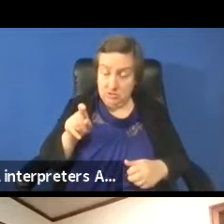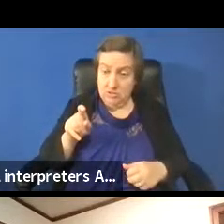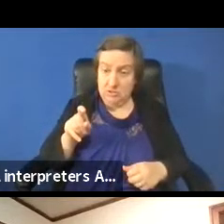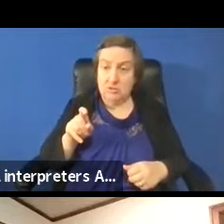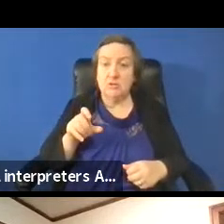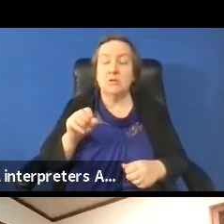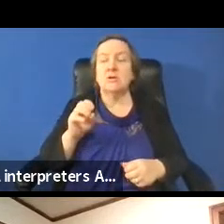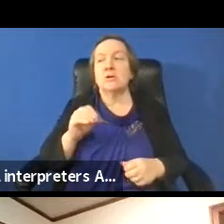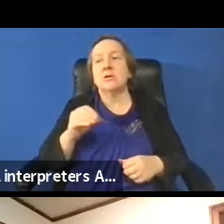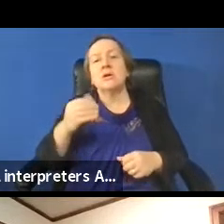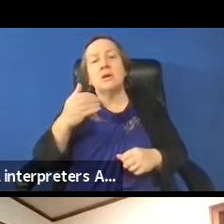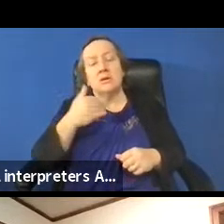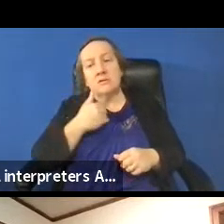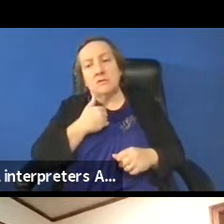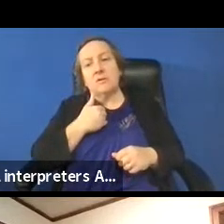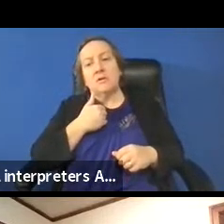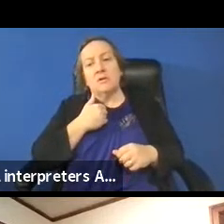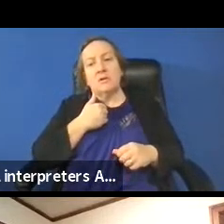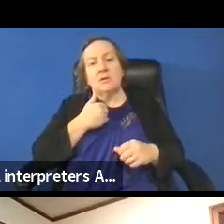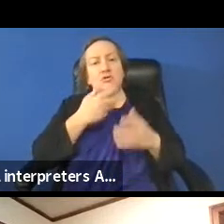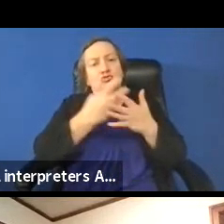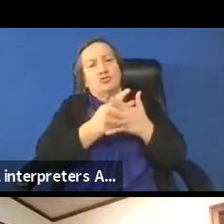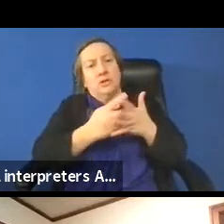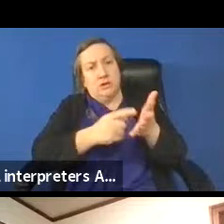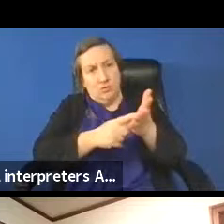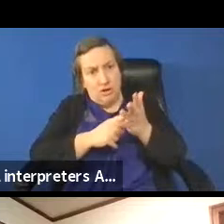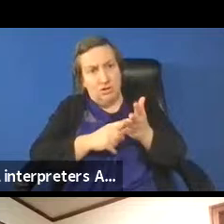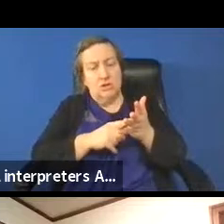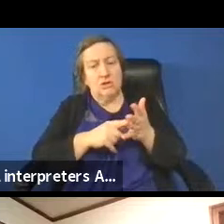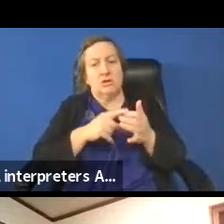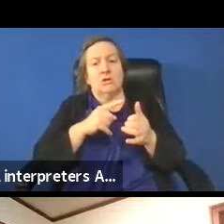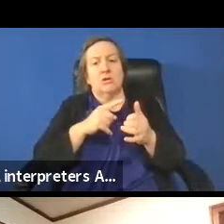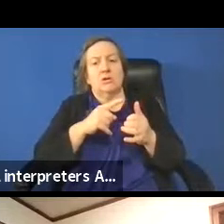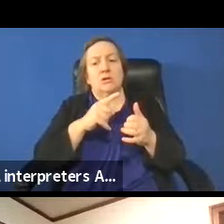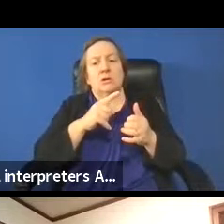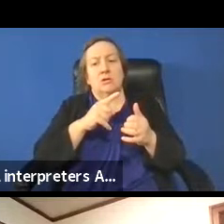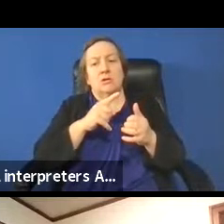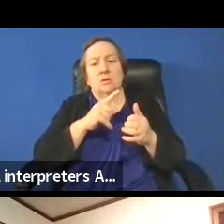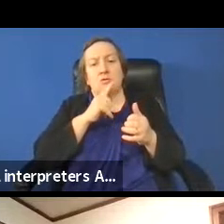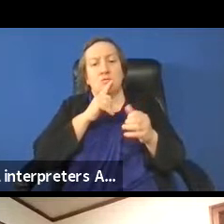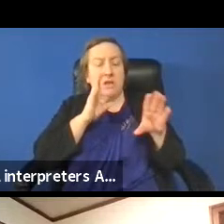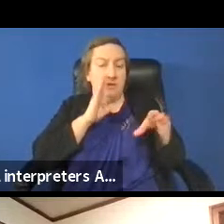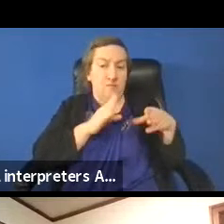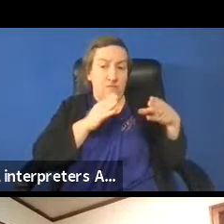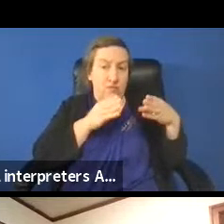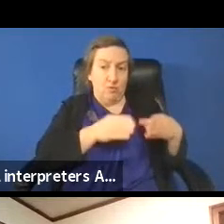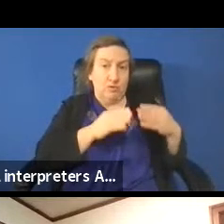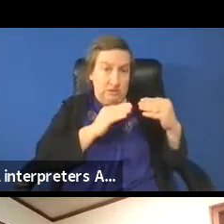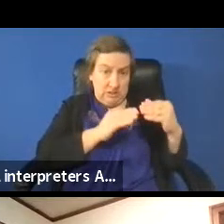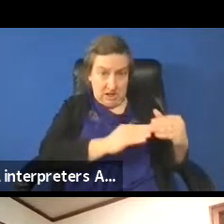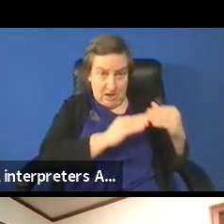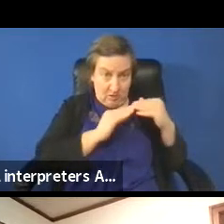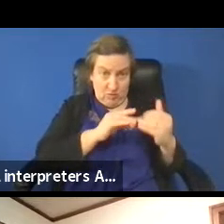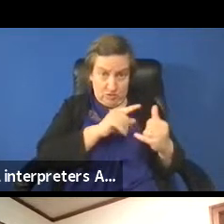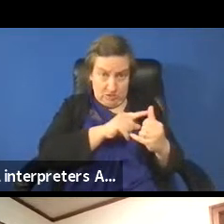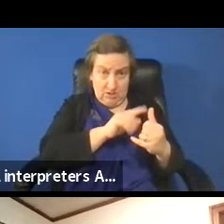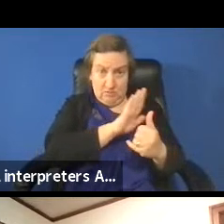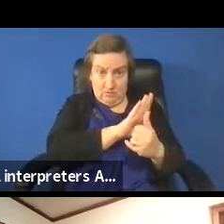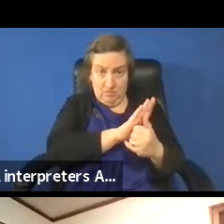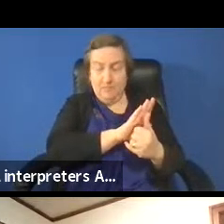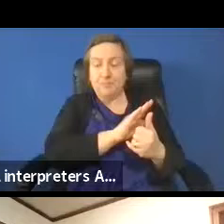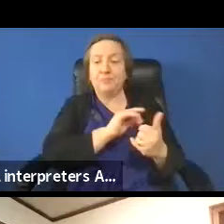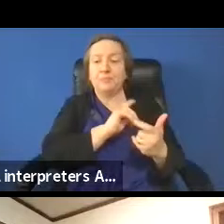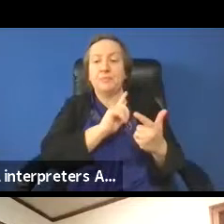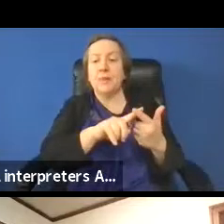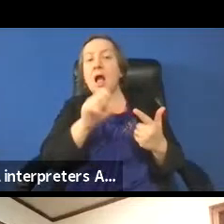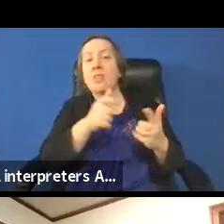So there's the screening criteria that really hones in on equity, and then there are